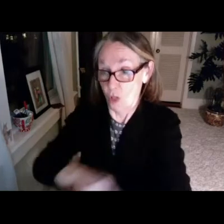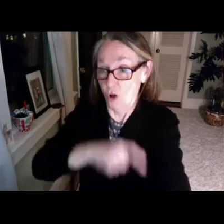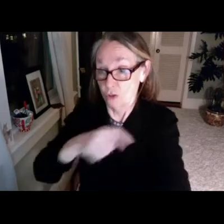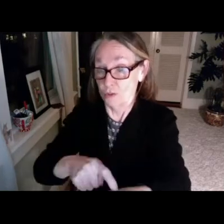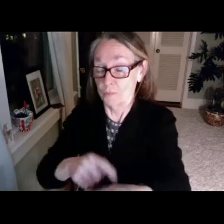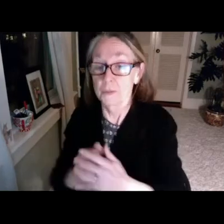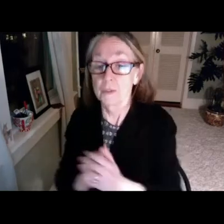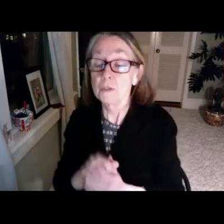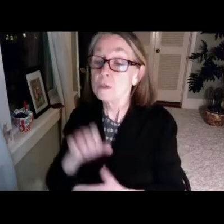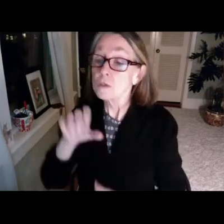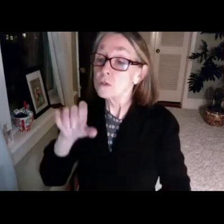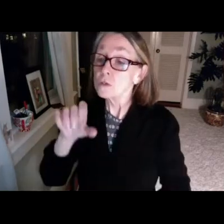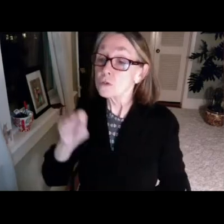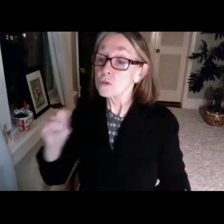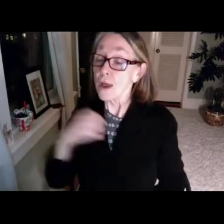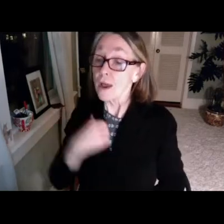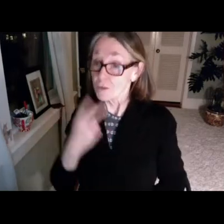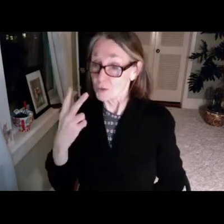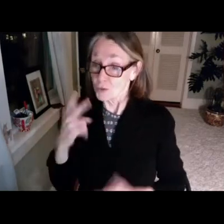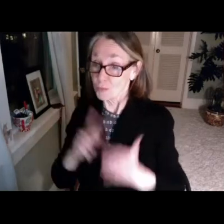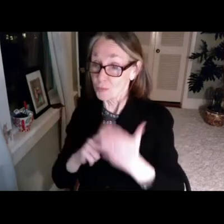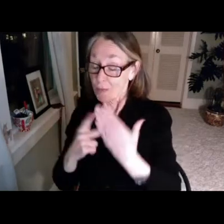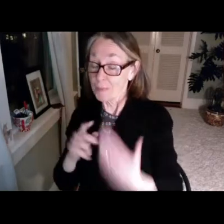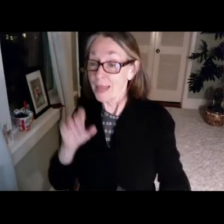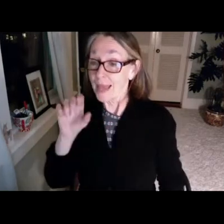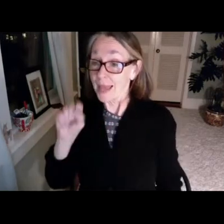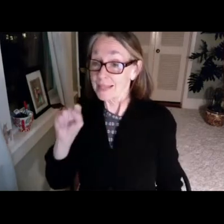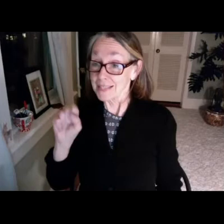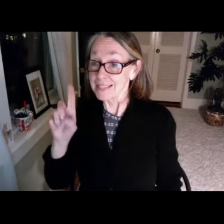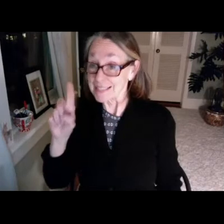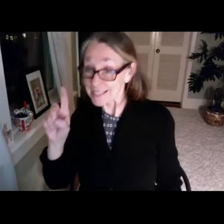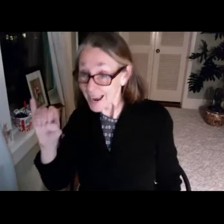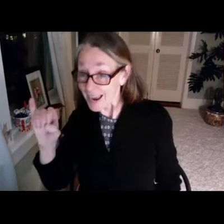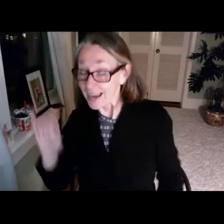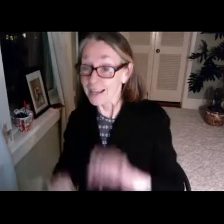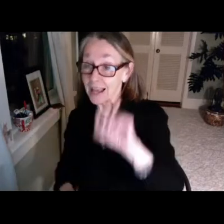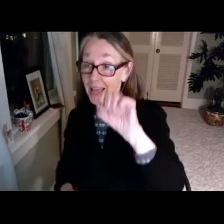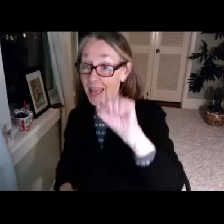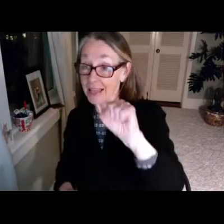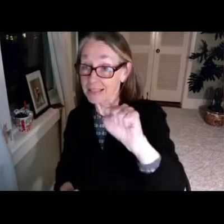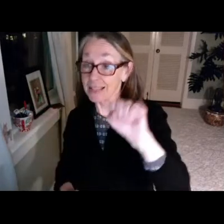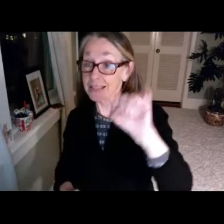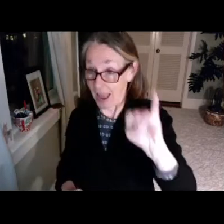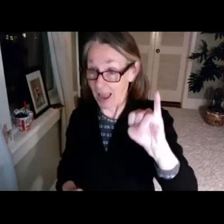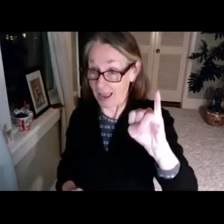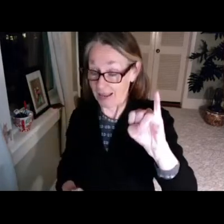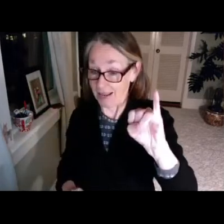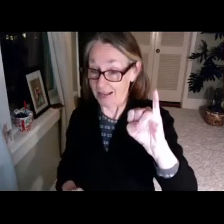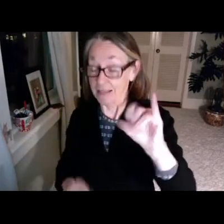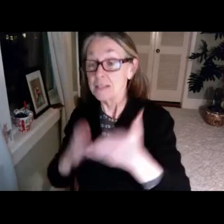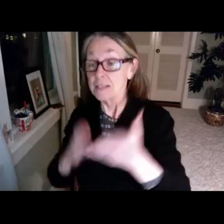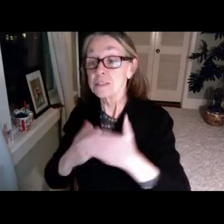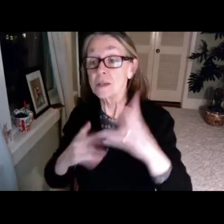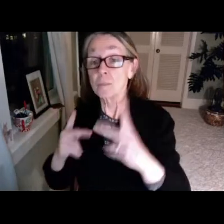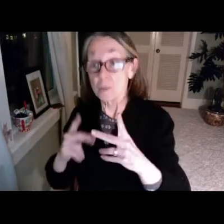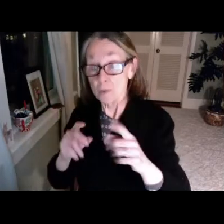Social Security is two different programs, SSDI and SSI. So some people are on Social Security